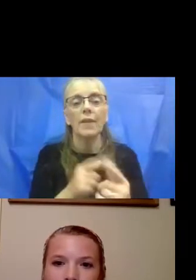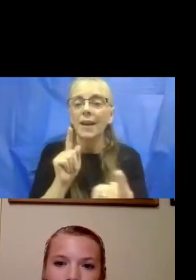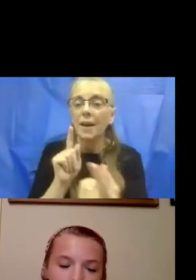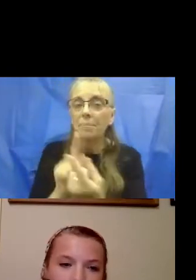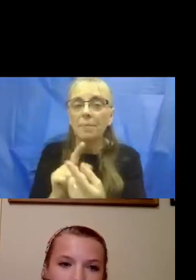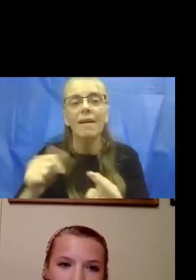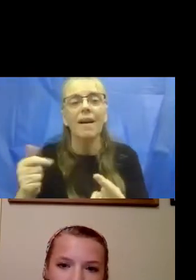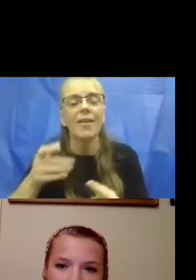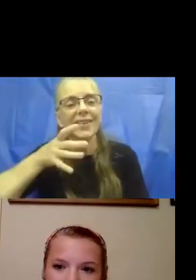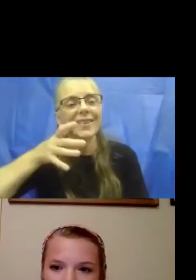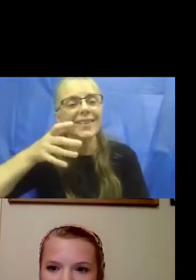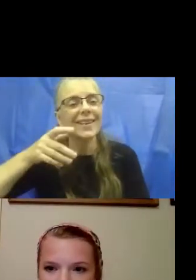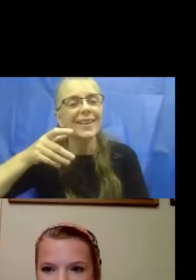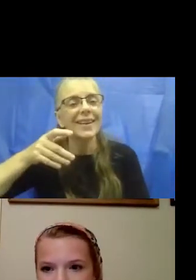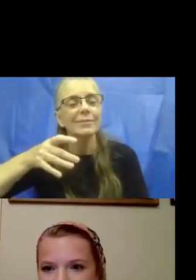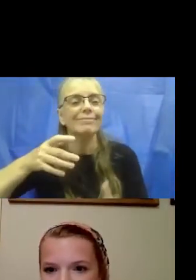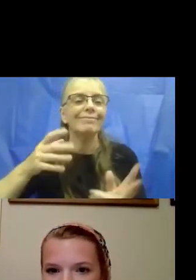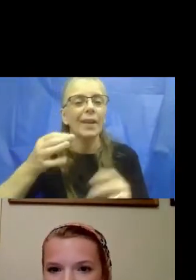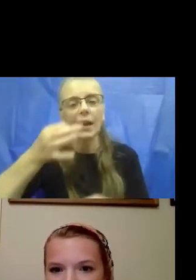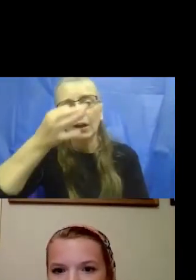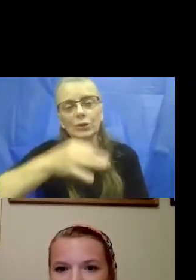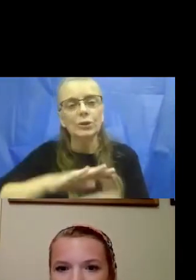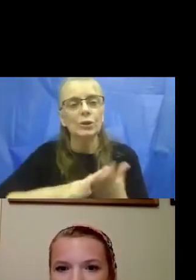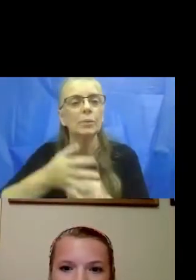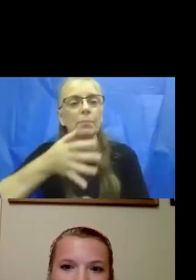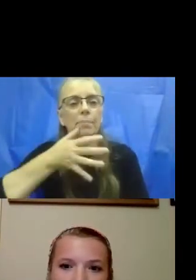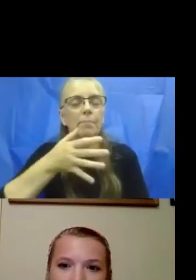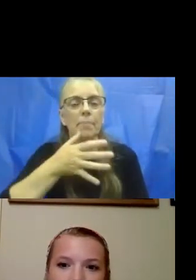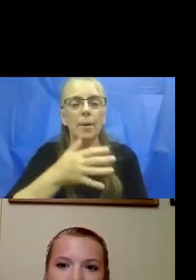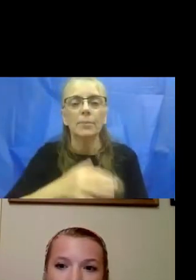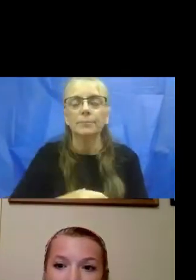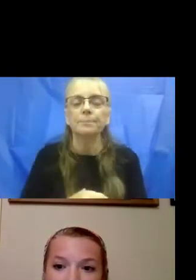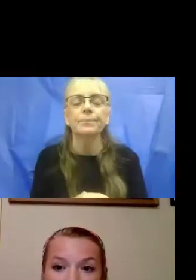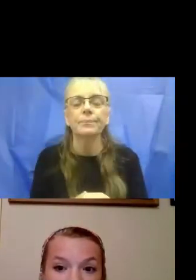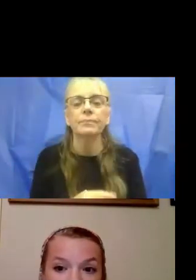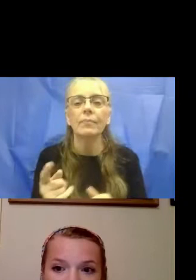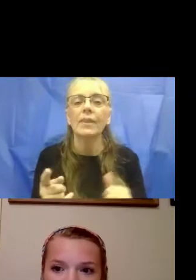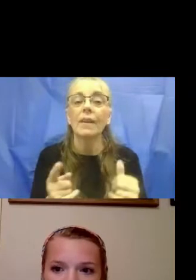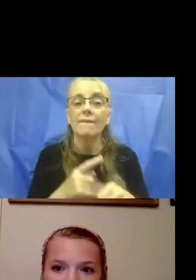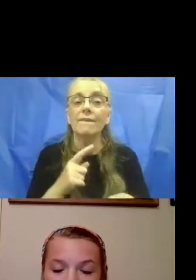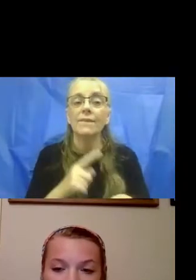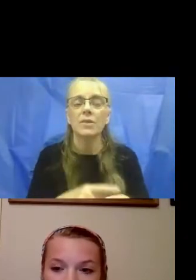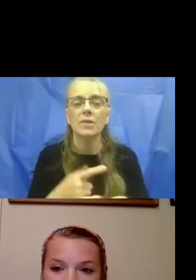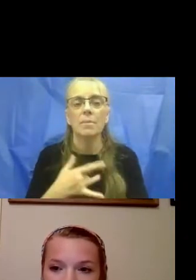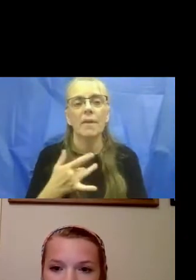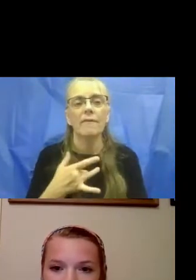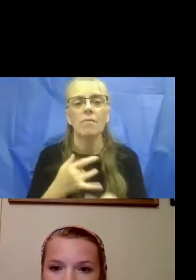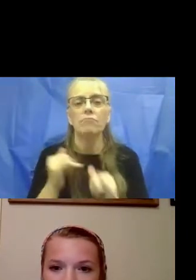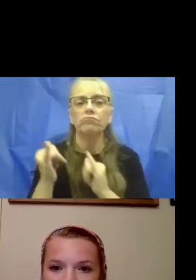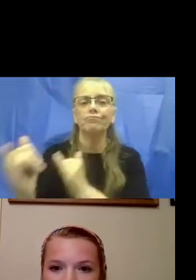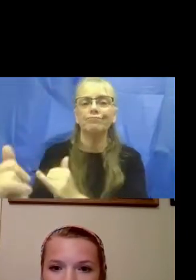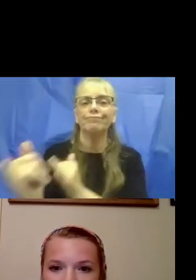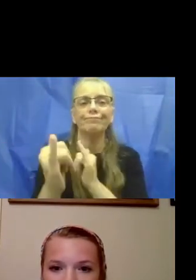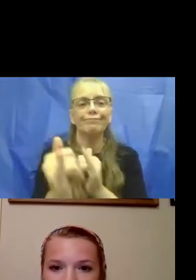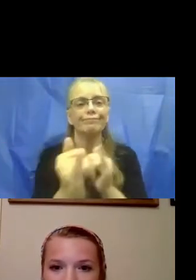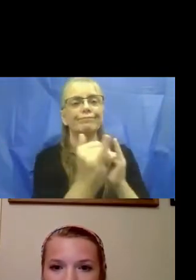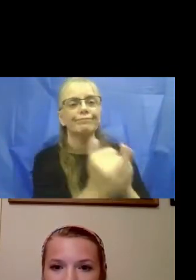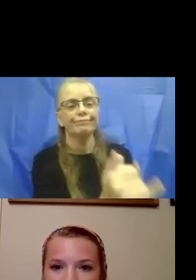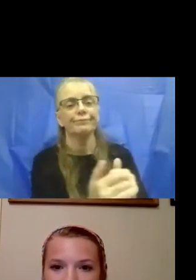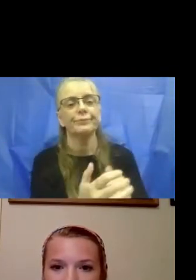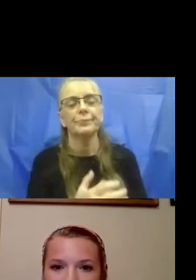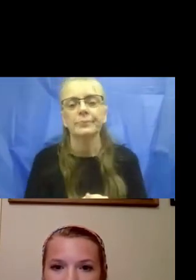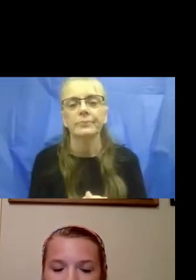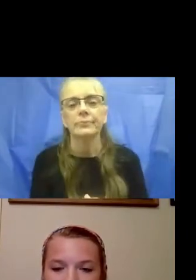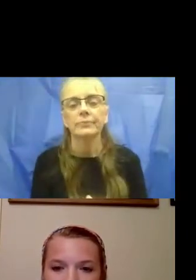teens that were in my school district. This was the first time I really got to relate to anyone at all about what I was going through.